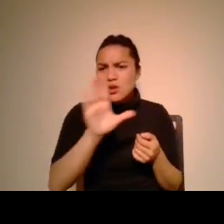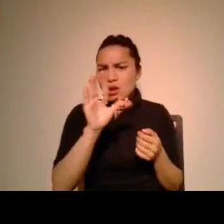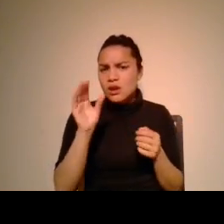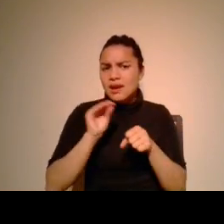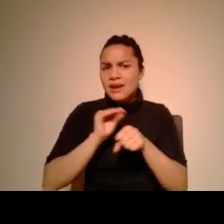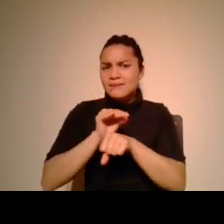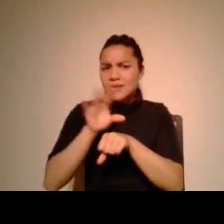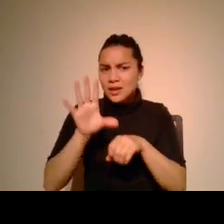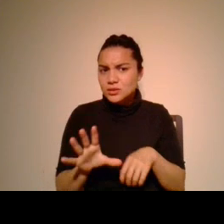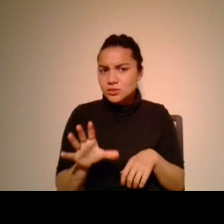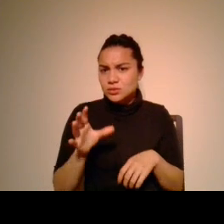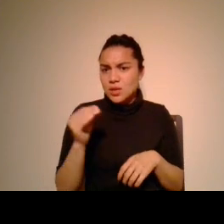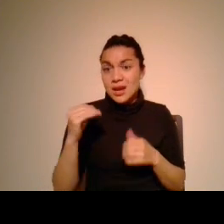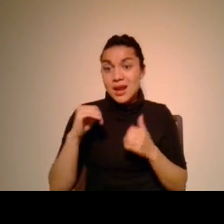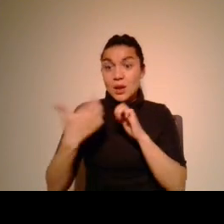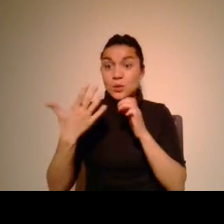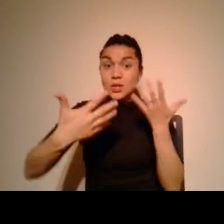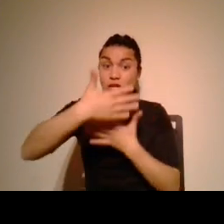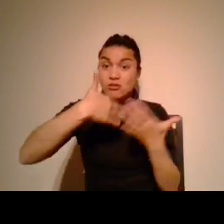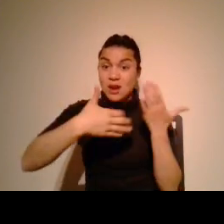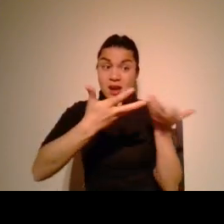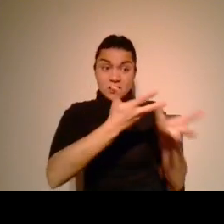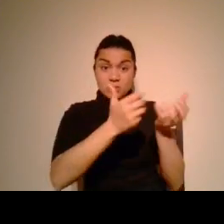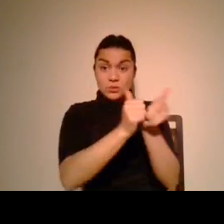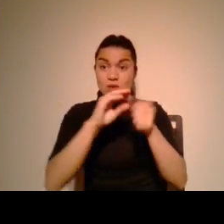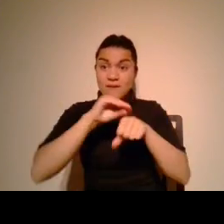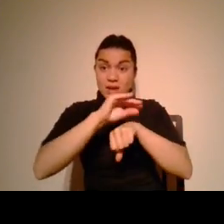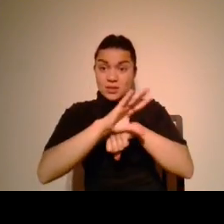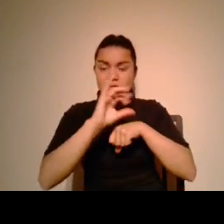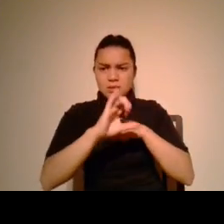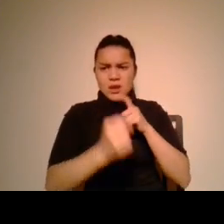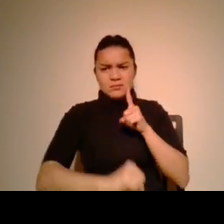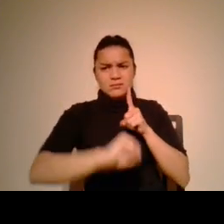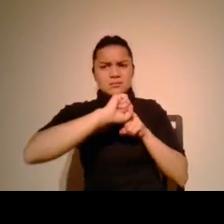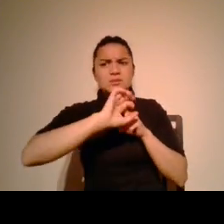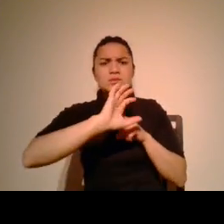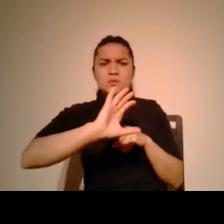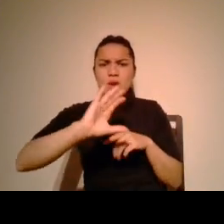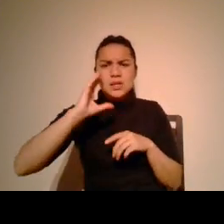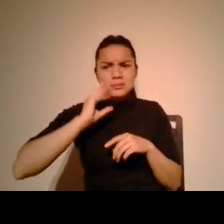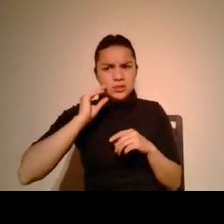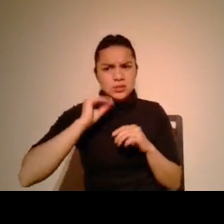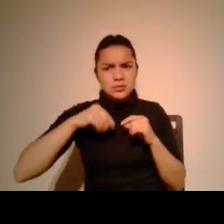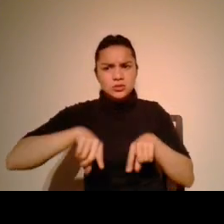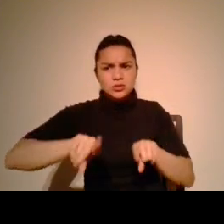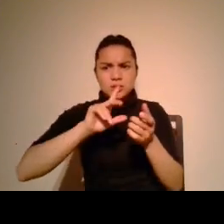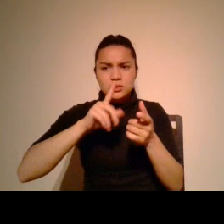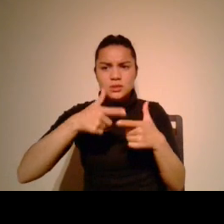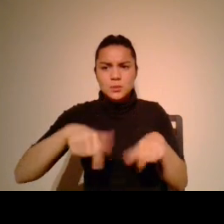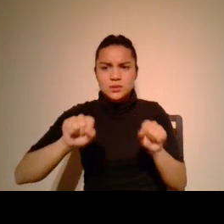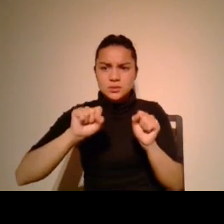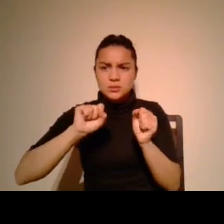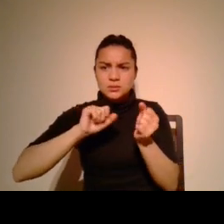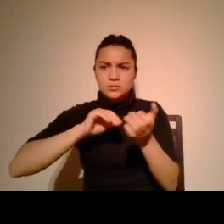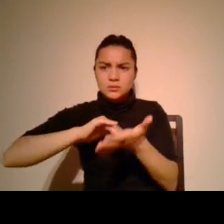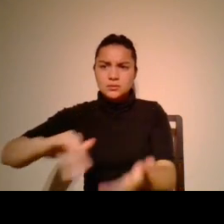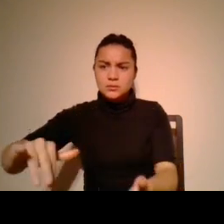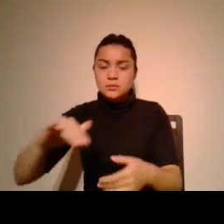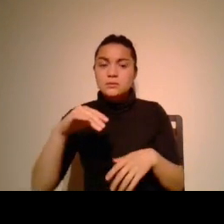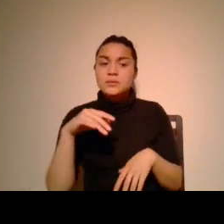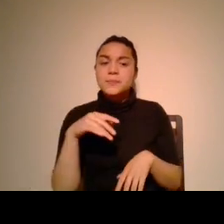you interact with them has a huge impact on what your experience is like in linguistics. And one